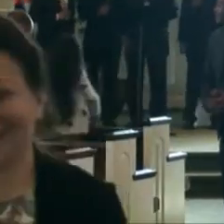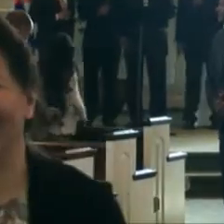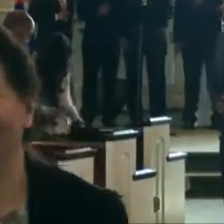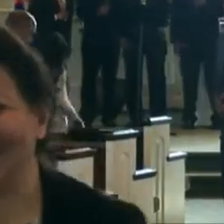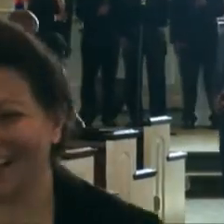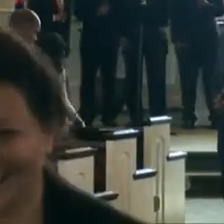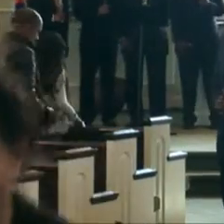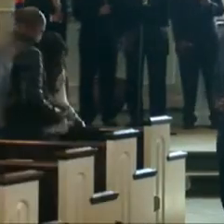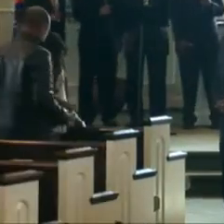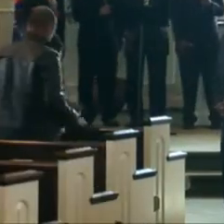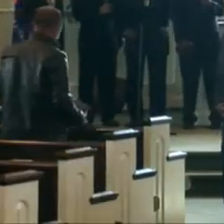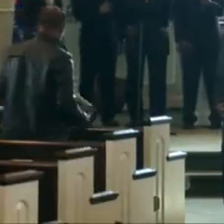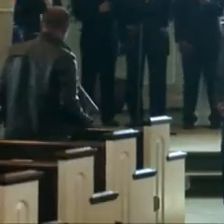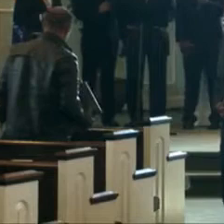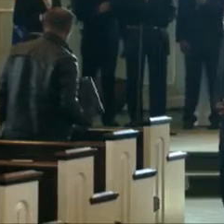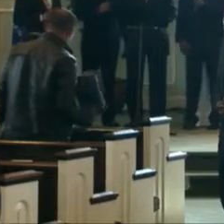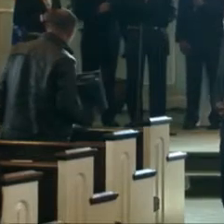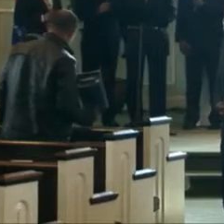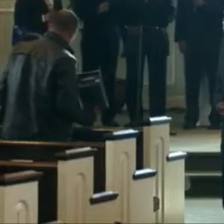Have a wonderful Sabbath.